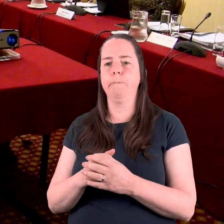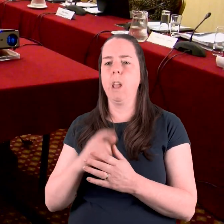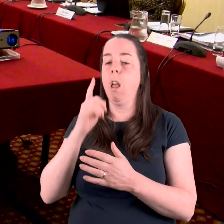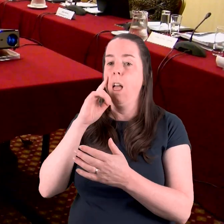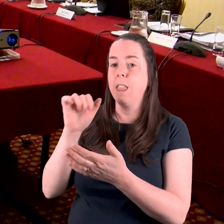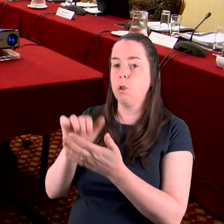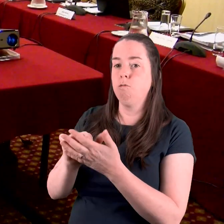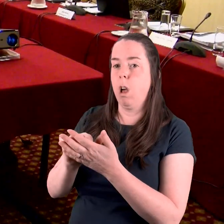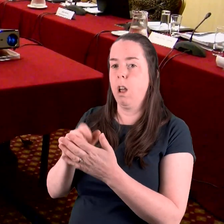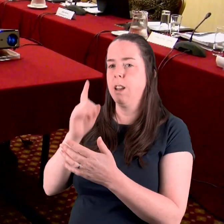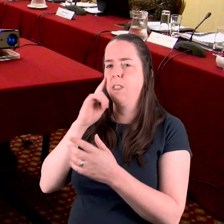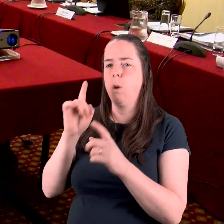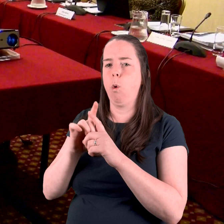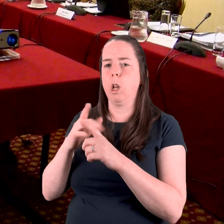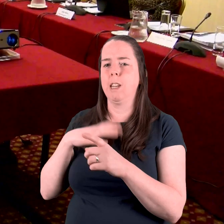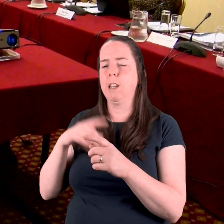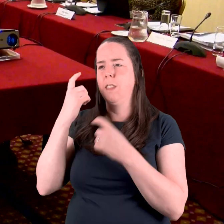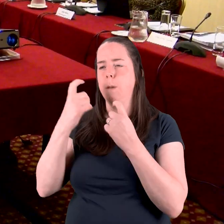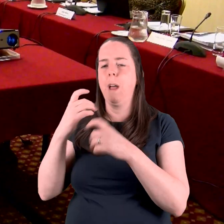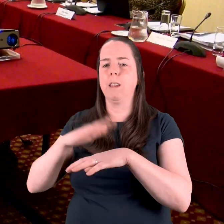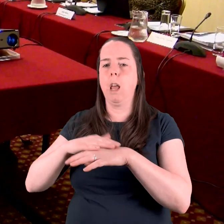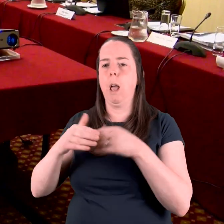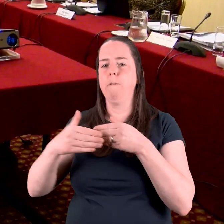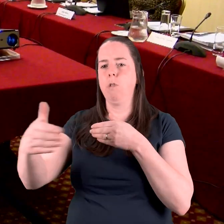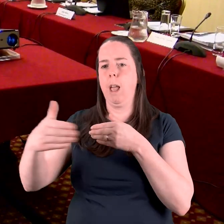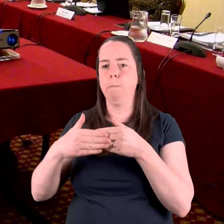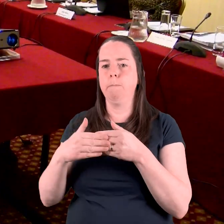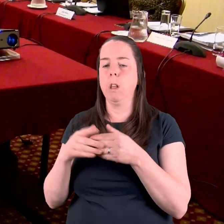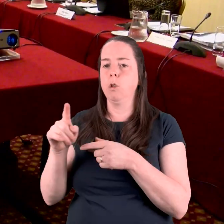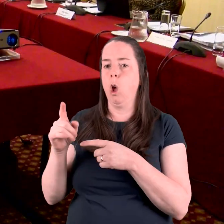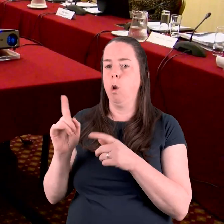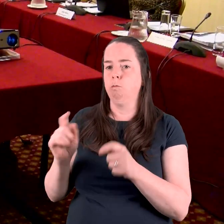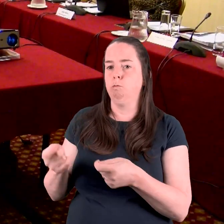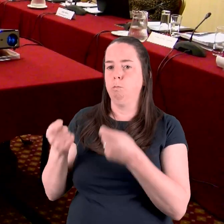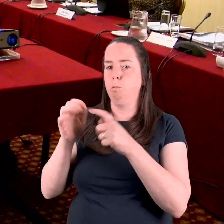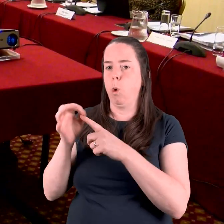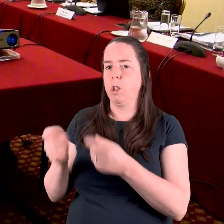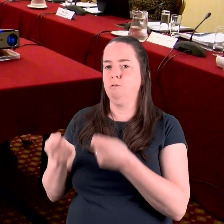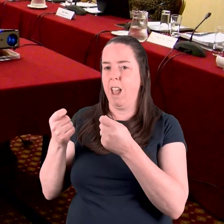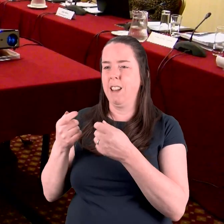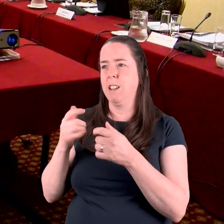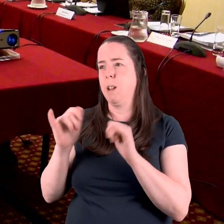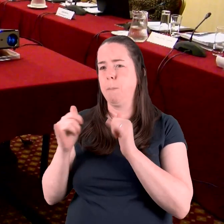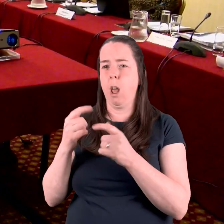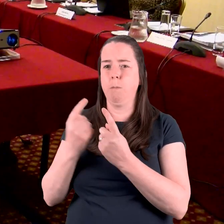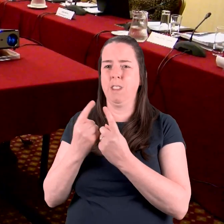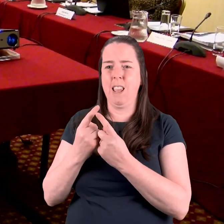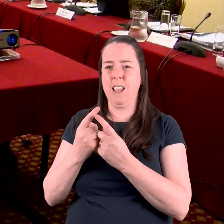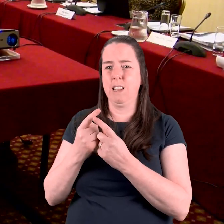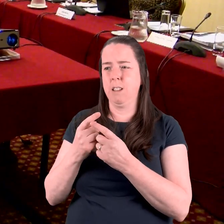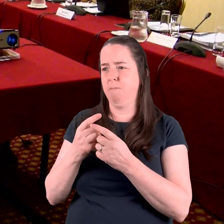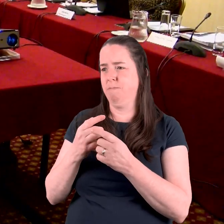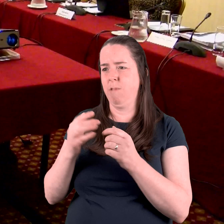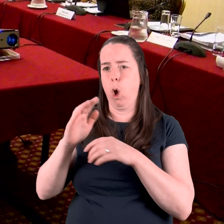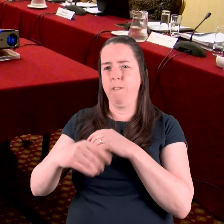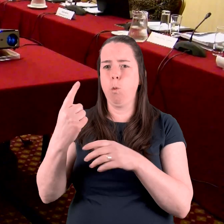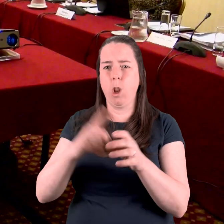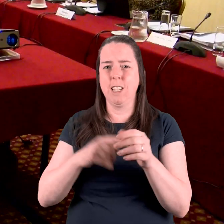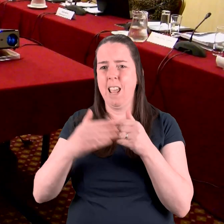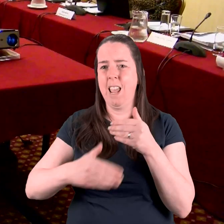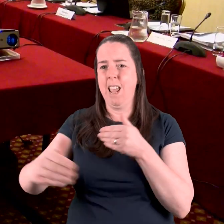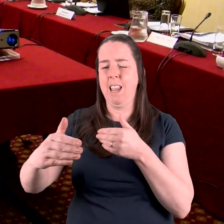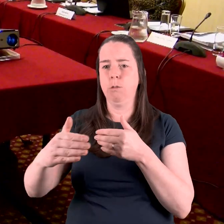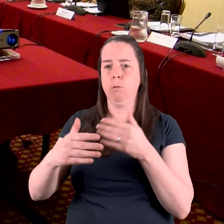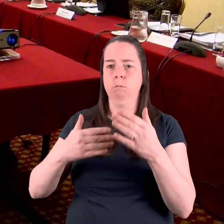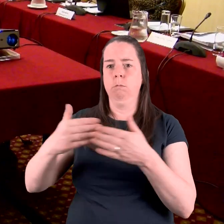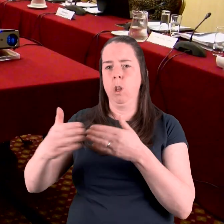Karen? So I think you're right. I think we also need to think about the time frame. So the point that you just made, Nicola, about actually sometimes things take more than a year to actually embed,